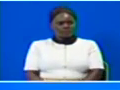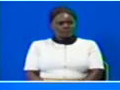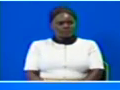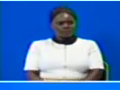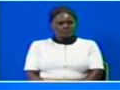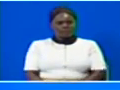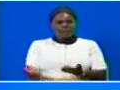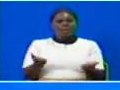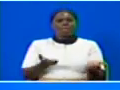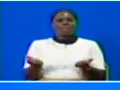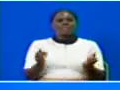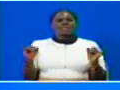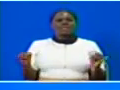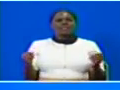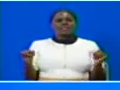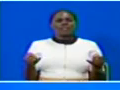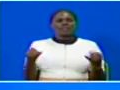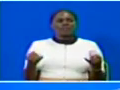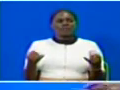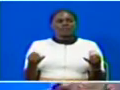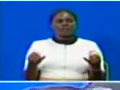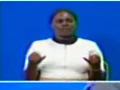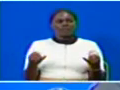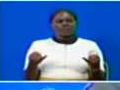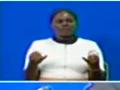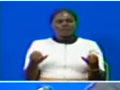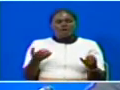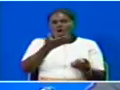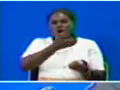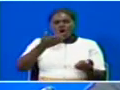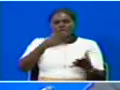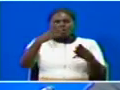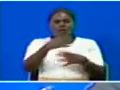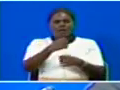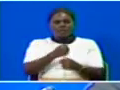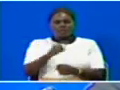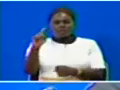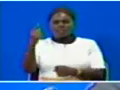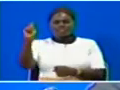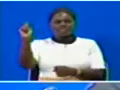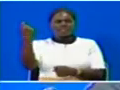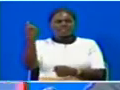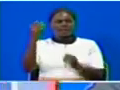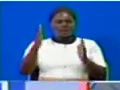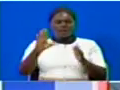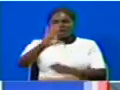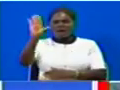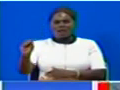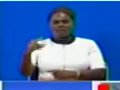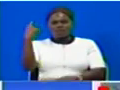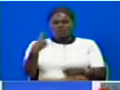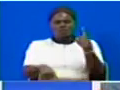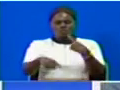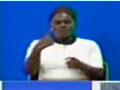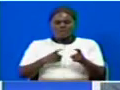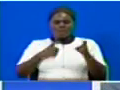But let's take a look at business news now. Brand Kenyan Bidco director Chris Diaz has become the first Kenyan and indeed African to win the